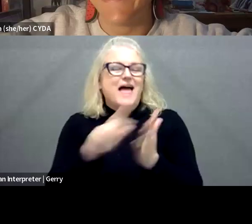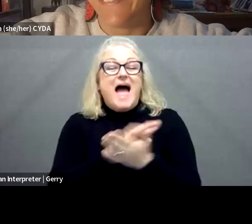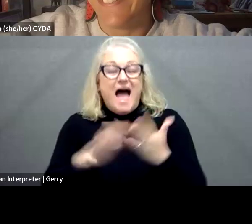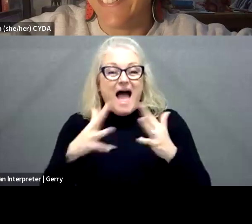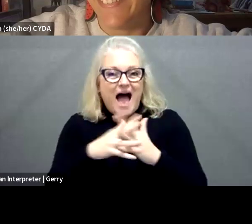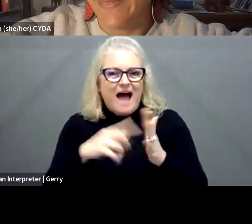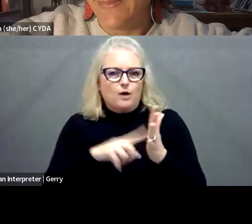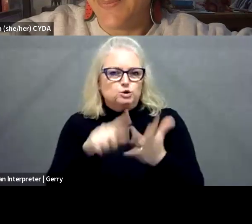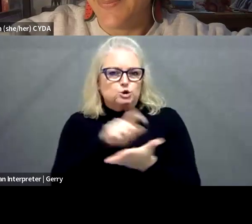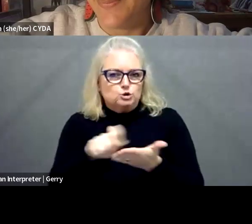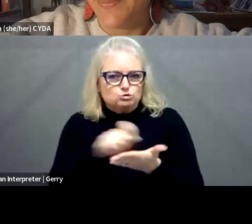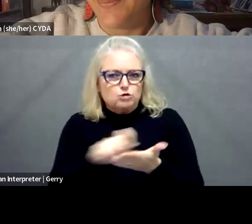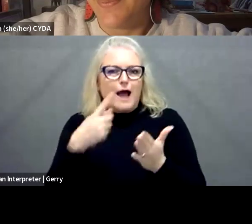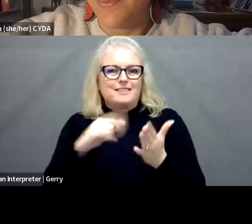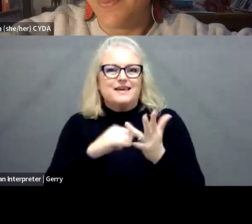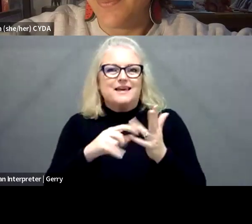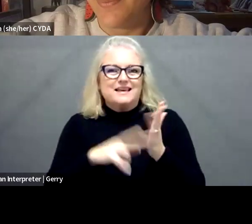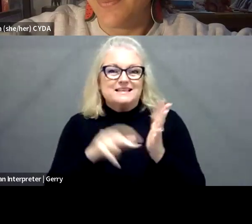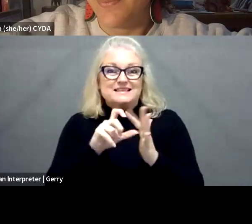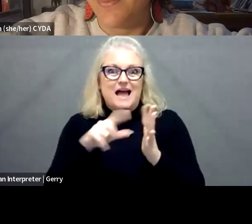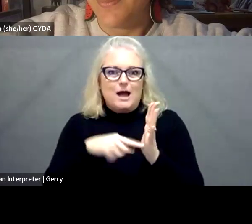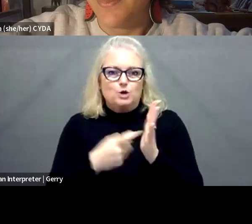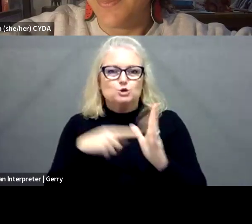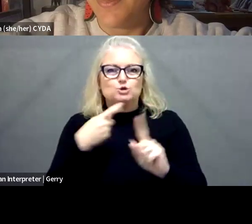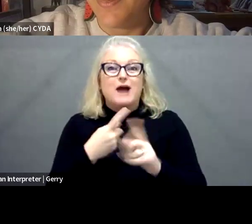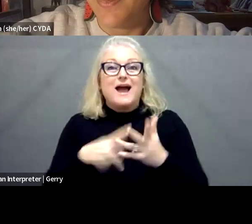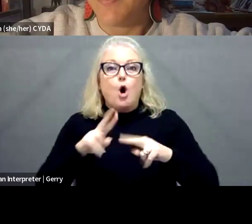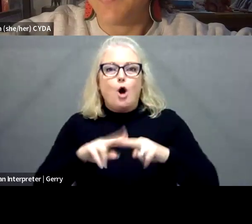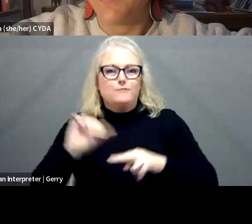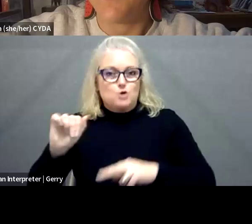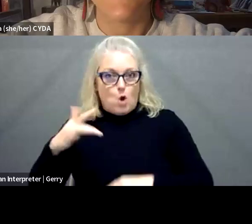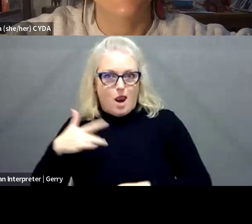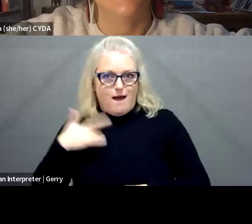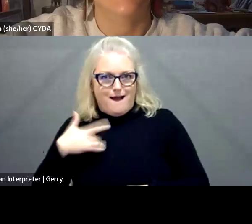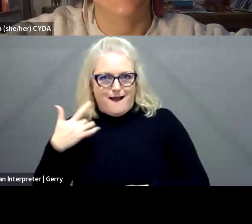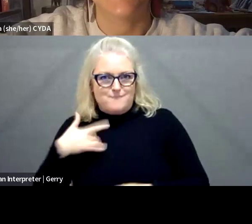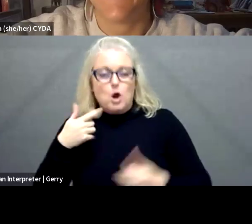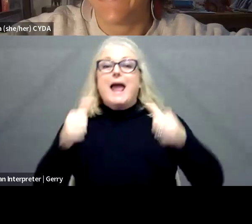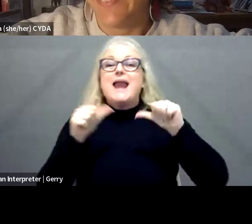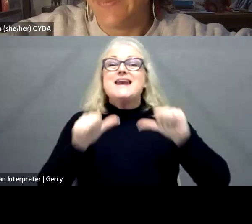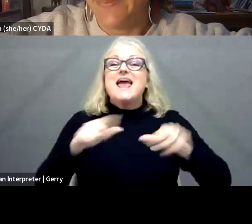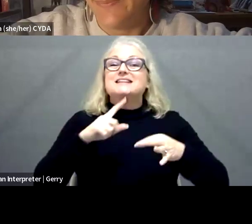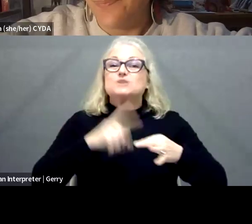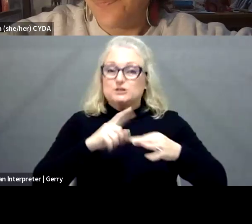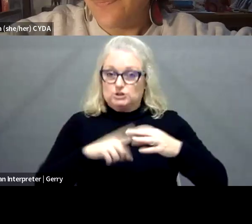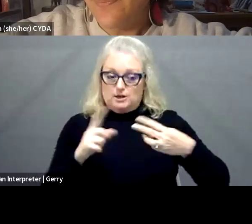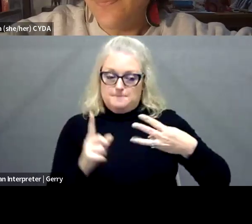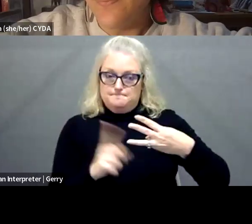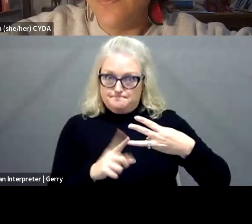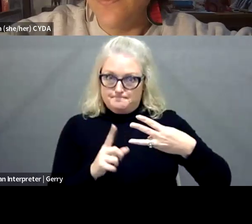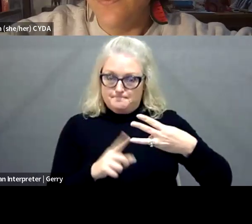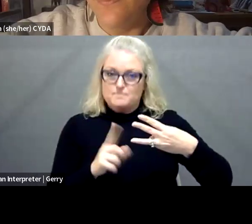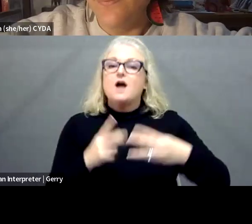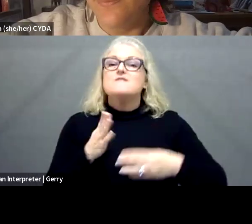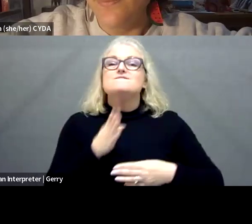this experience and get about 1,000 books out. My next question from a participant is for